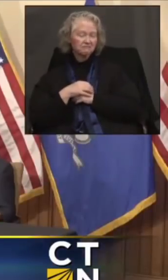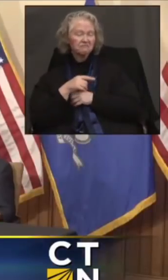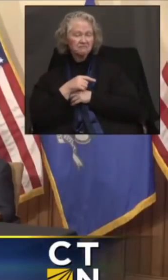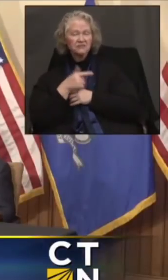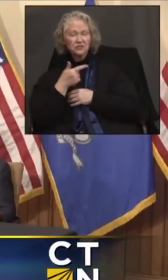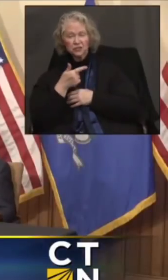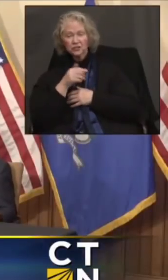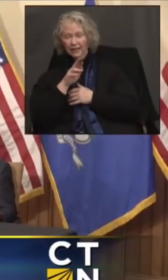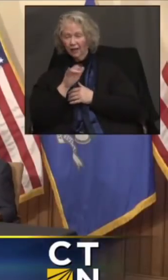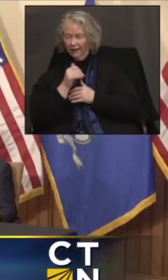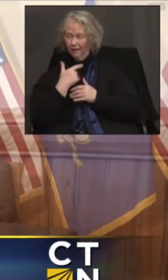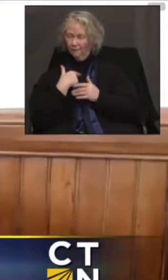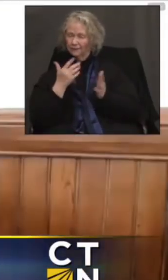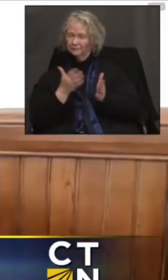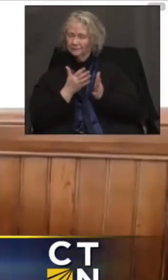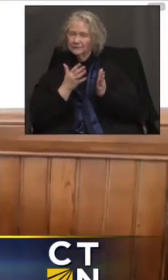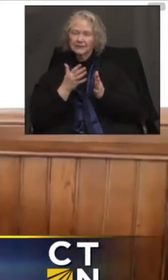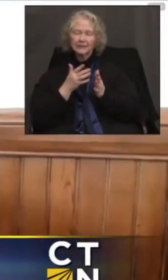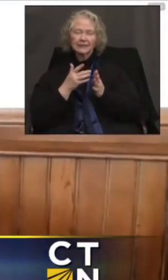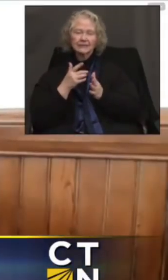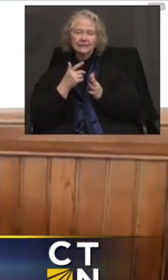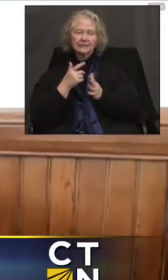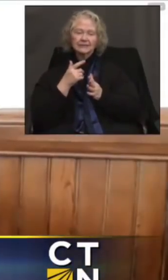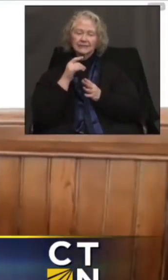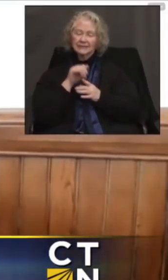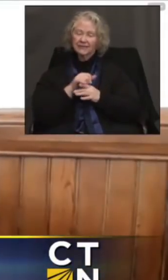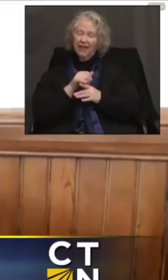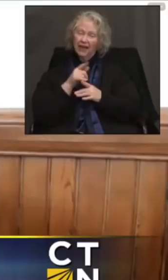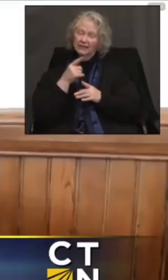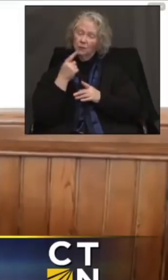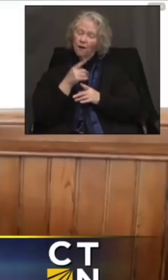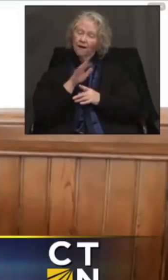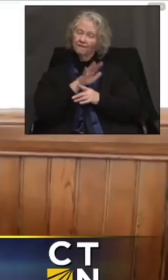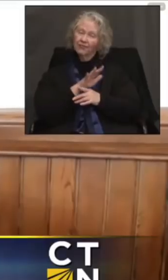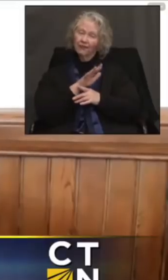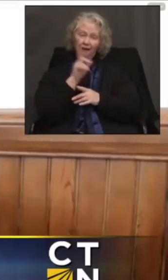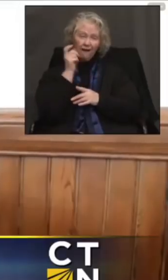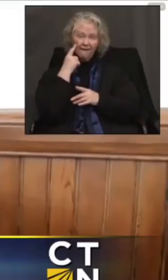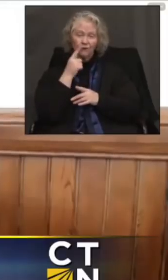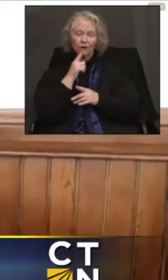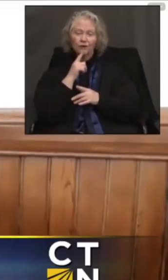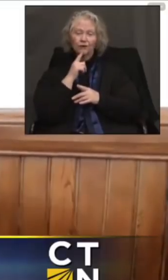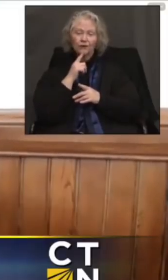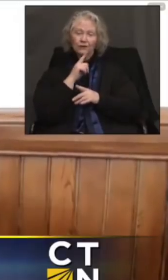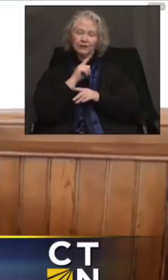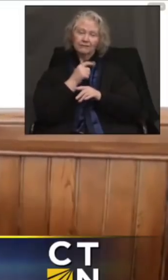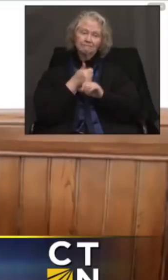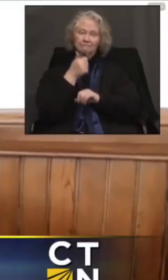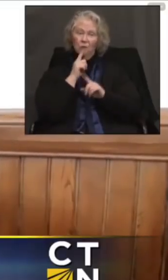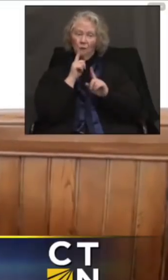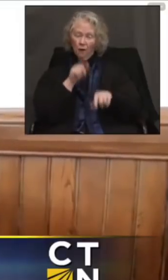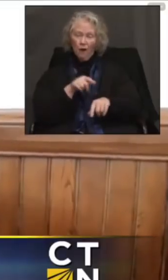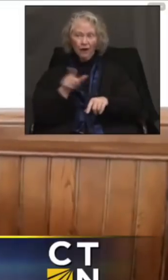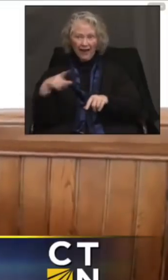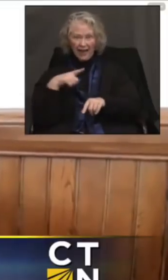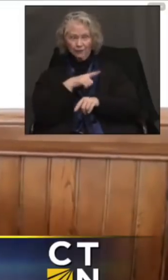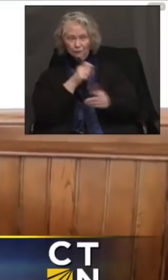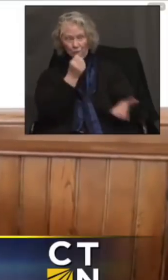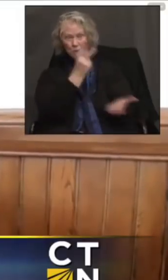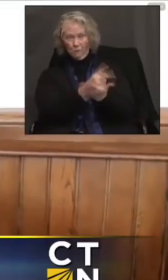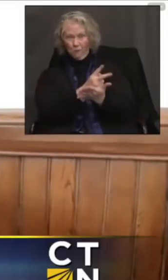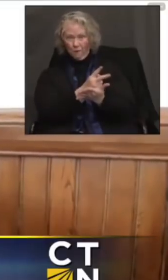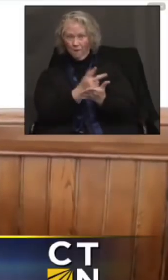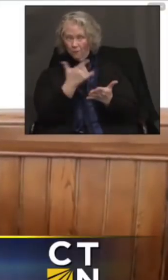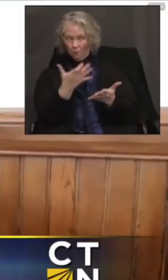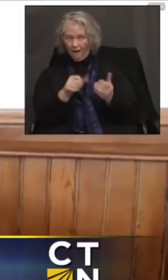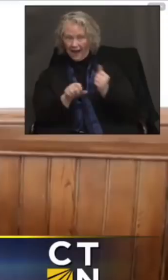to this example of them codifying one of the governor's executive orders. So it looks like that the legislature is up and running. And so we look